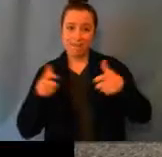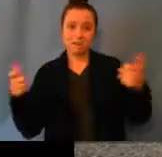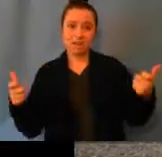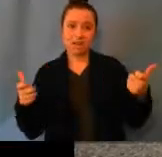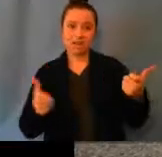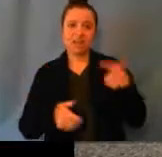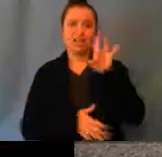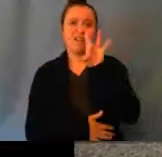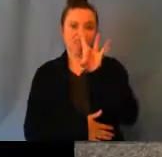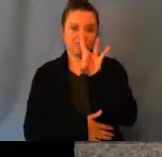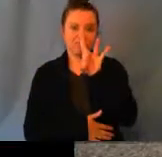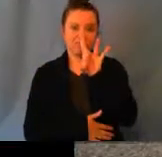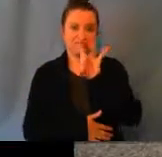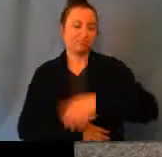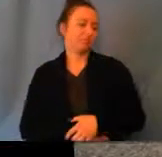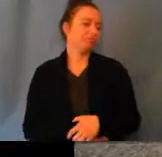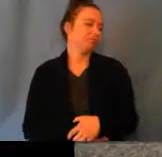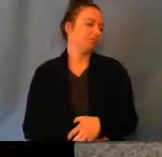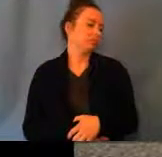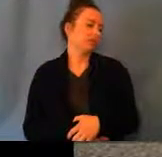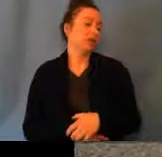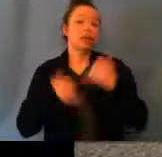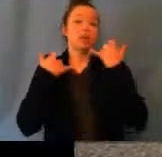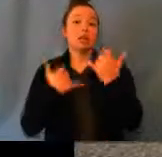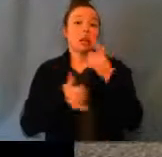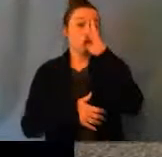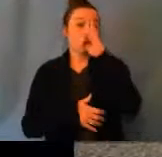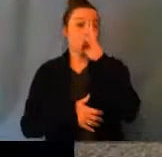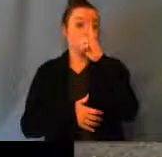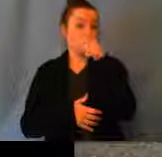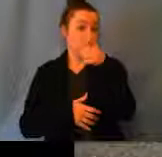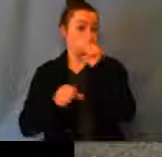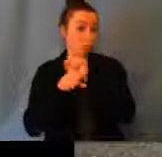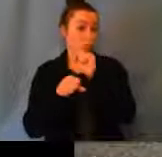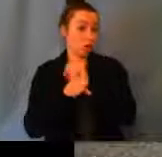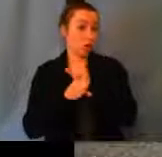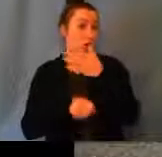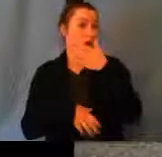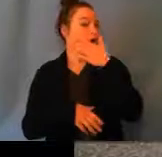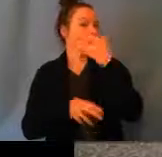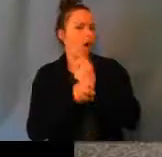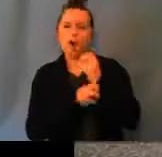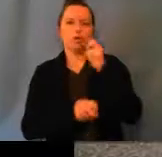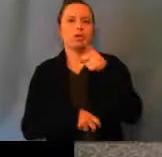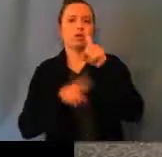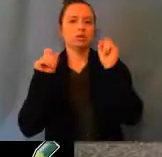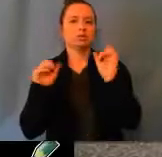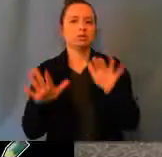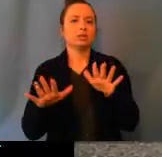goes until 8 paper clips. So now it's your turn. I want you to do your very best on your test.